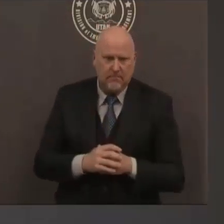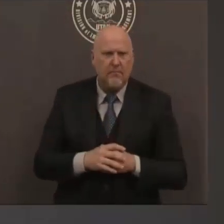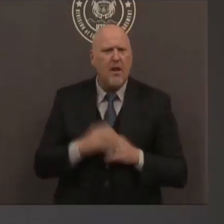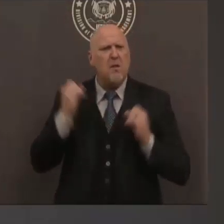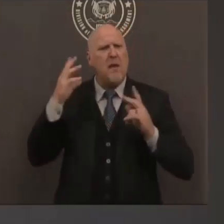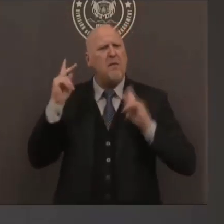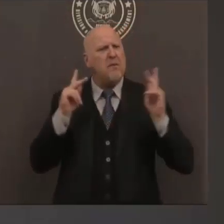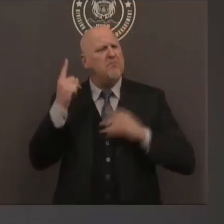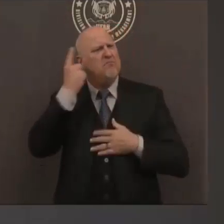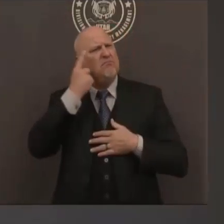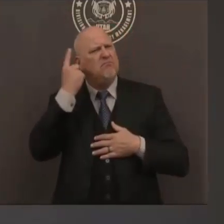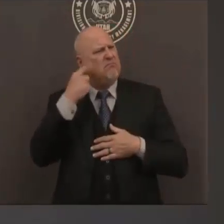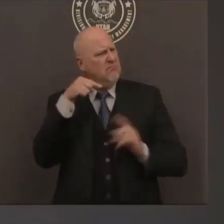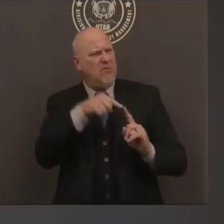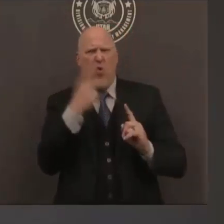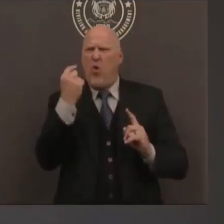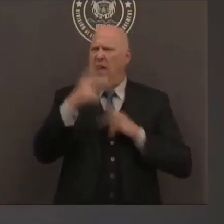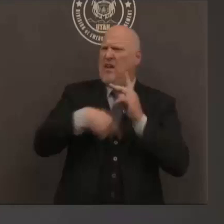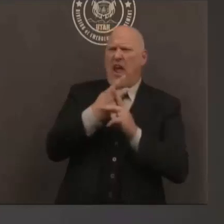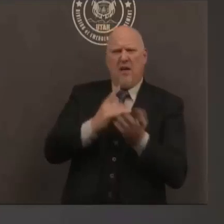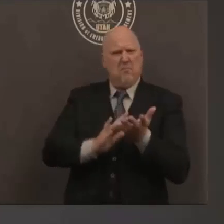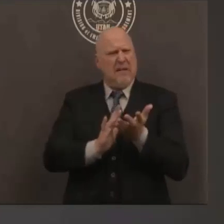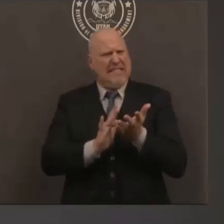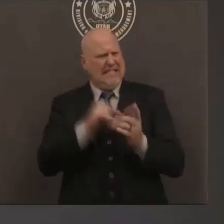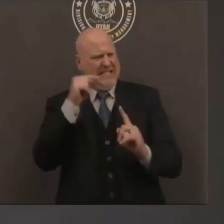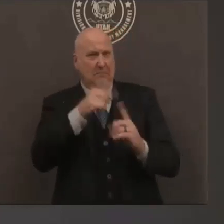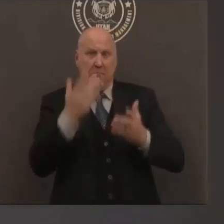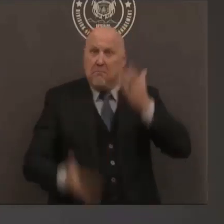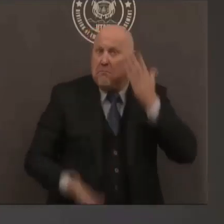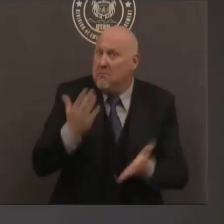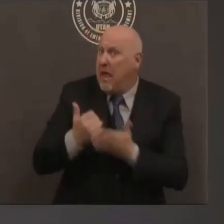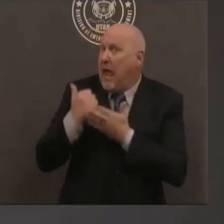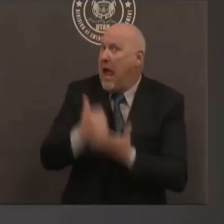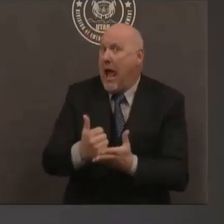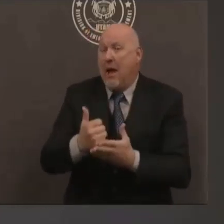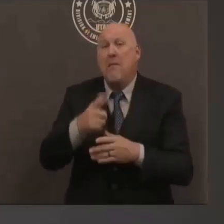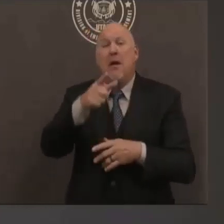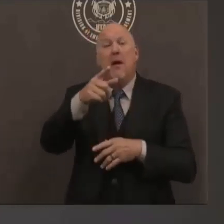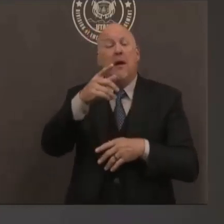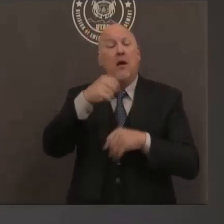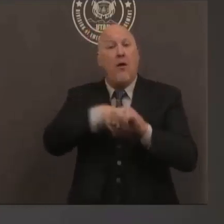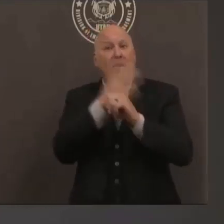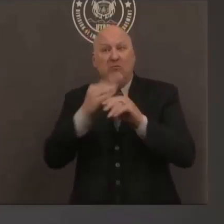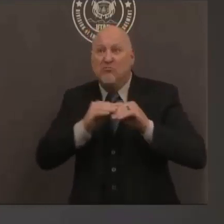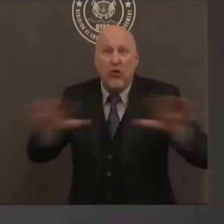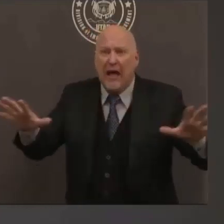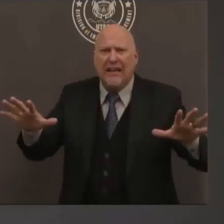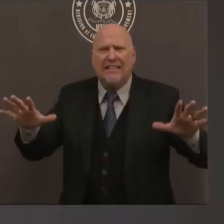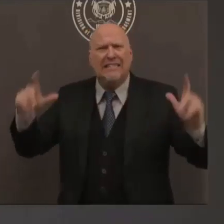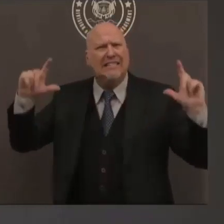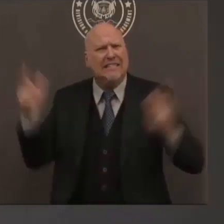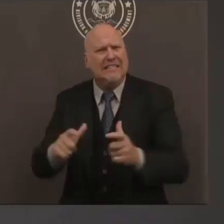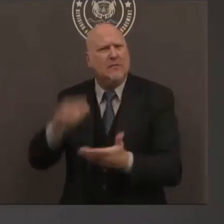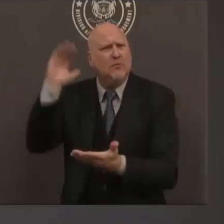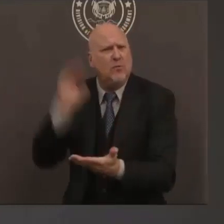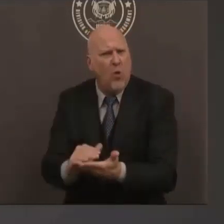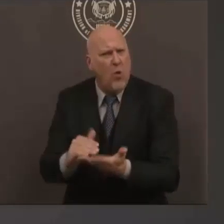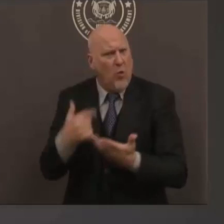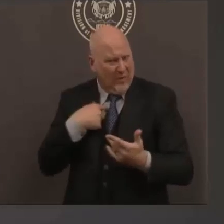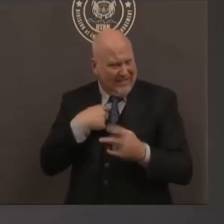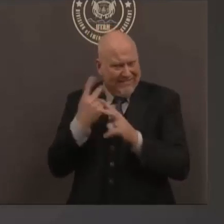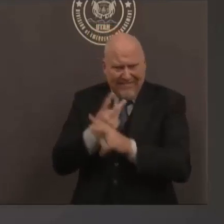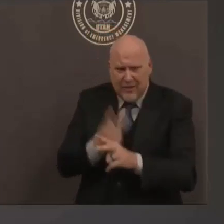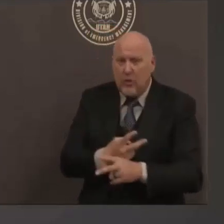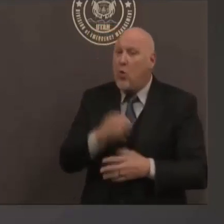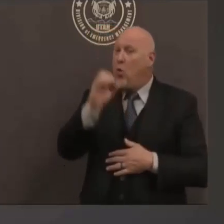help slow the virus, maybe make it less severe, less impactful, particularly on our